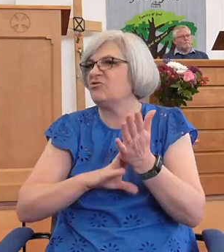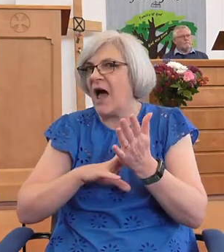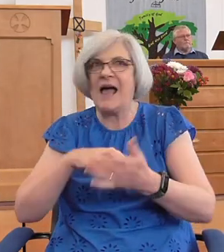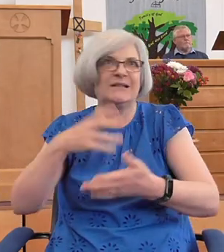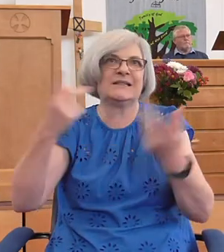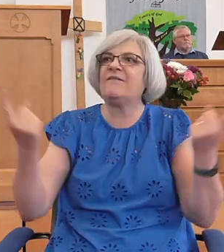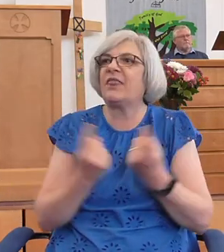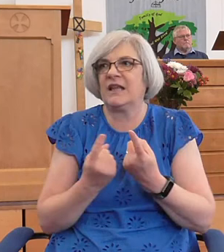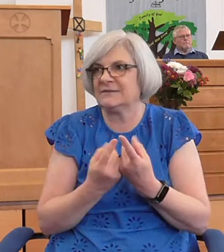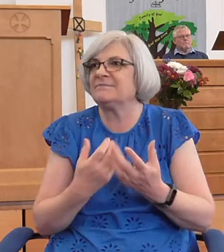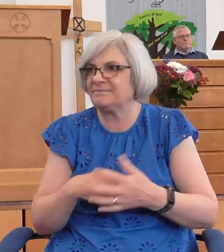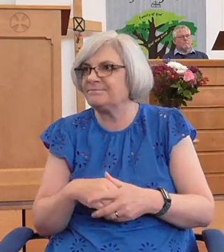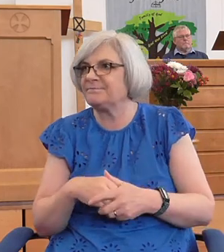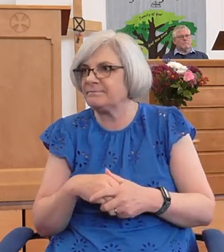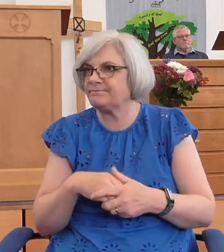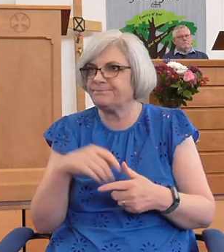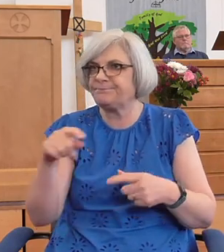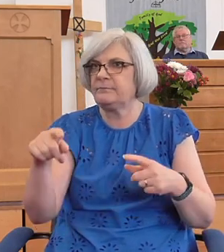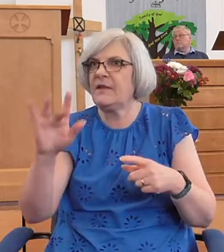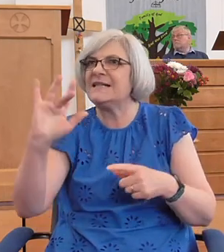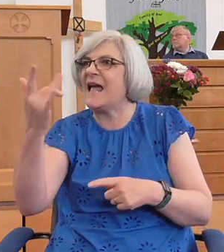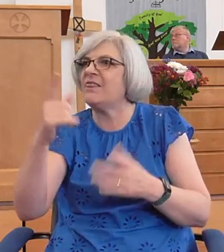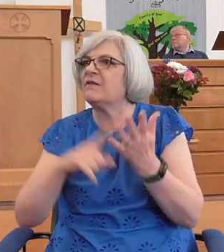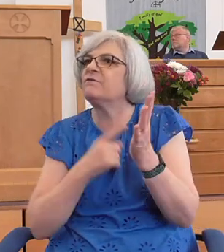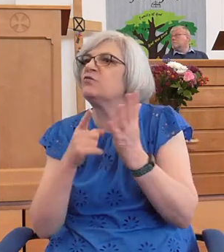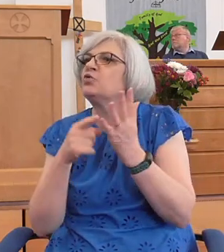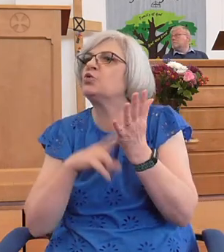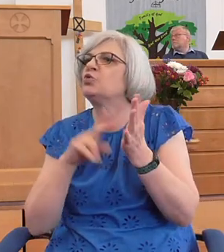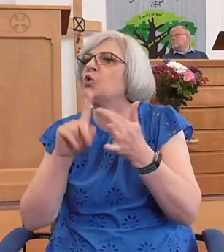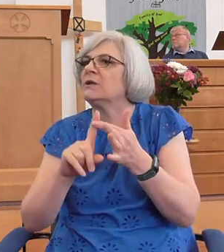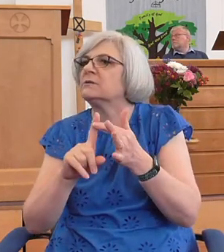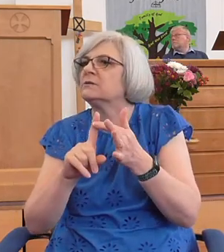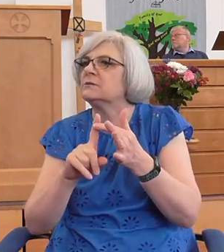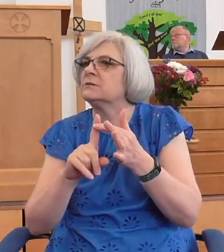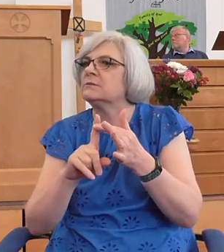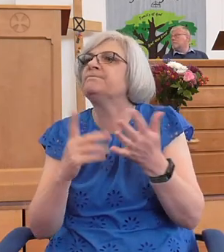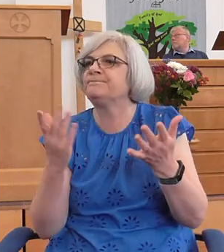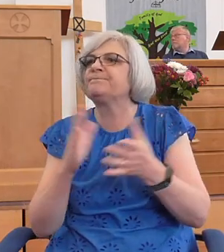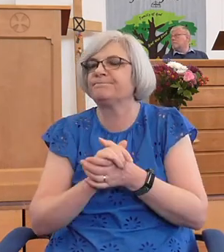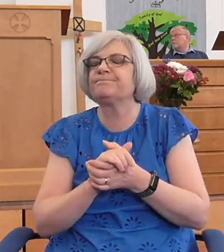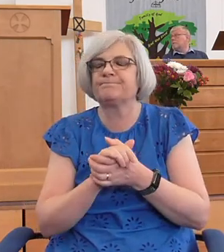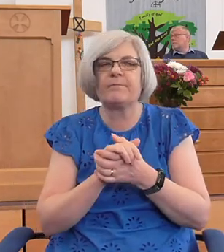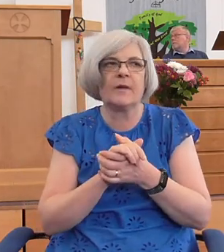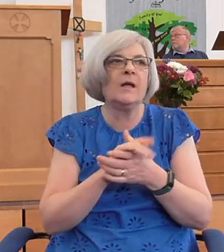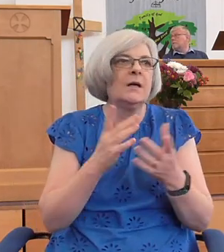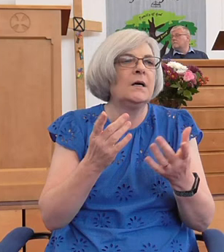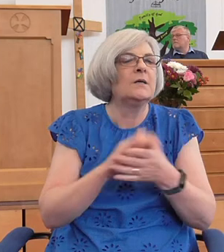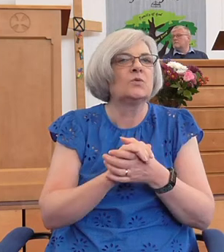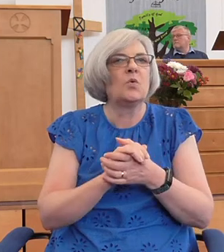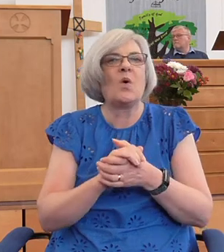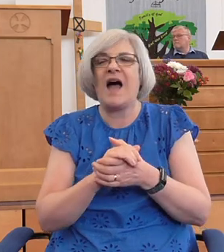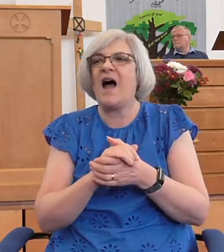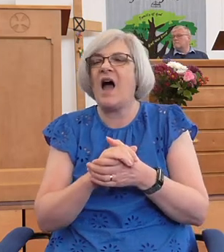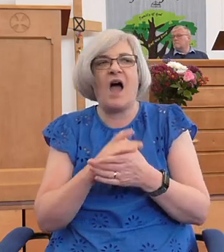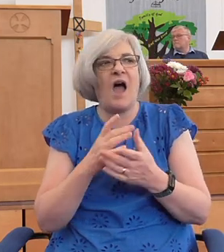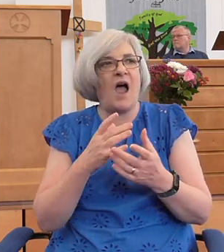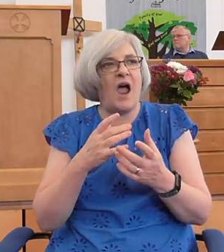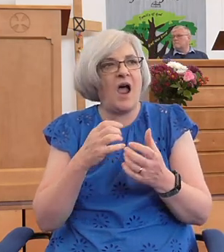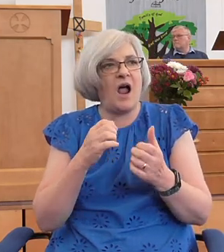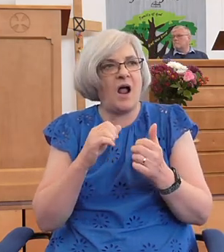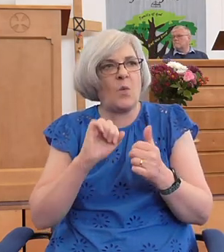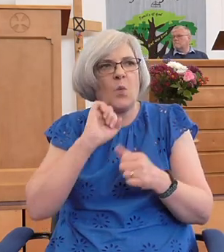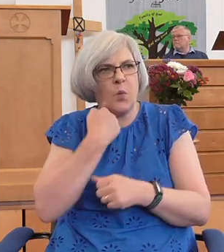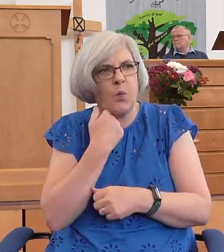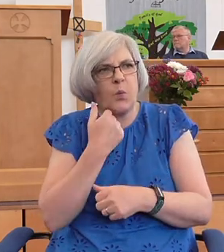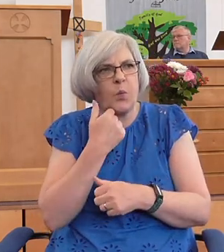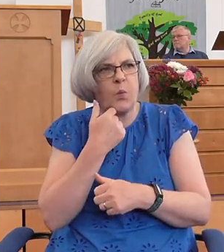make it work well and to balance it all out, I need to know what you would be able and willing to provide. So this morning and for the next